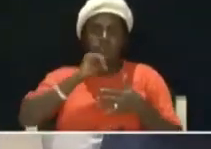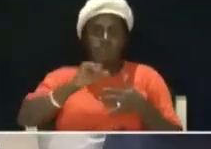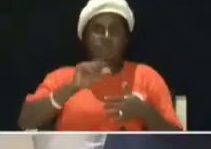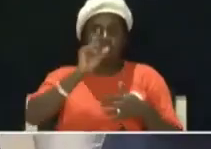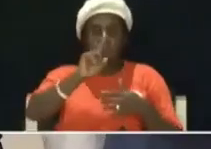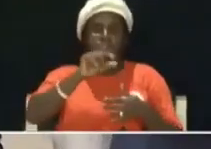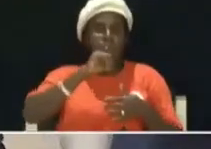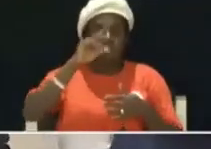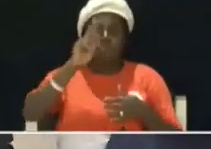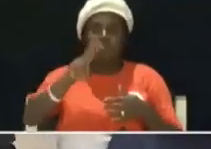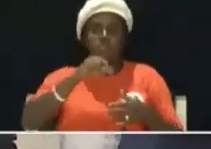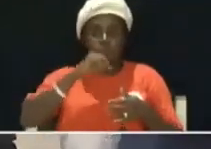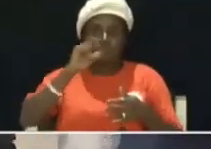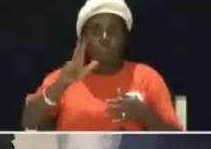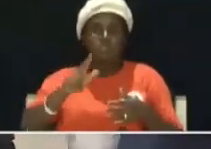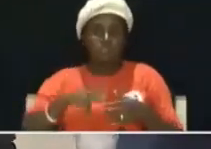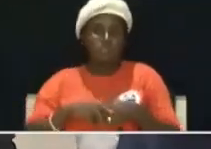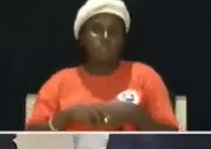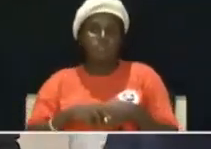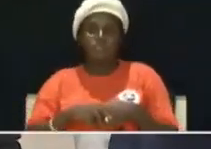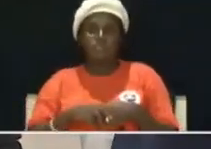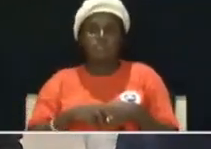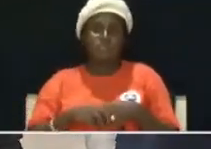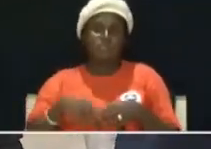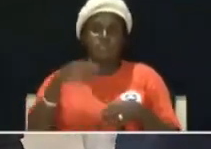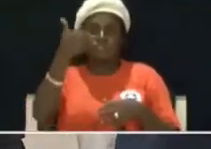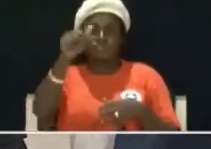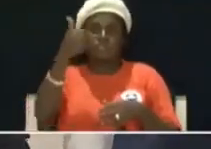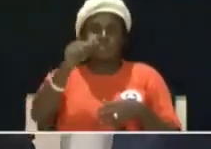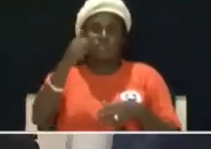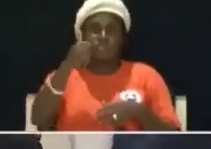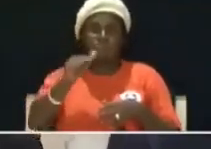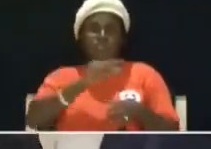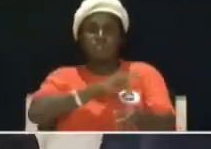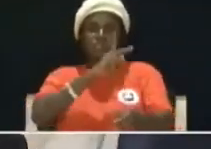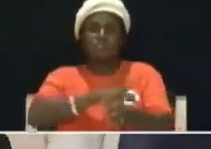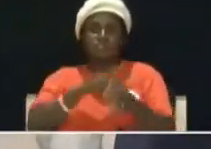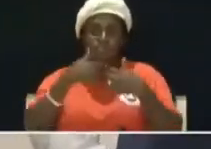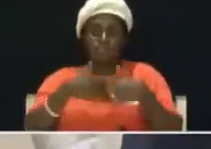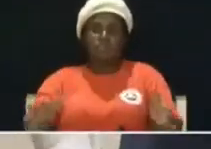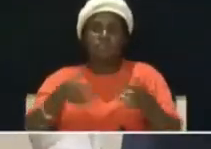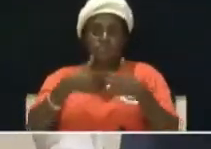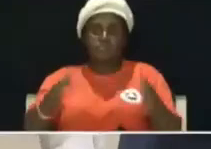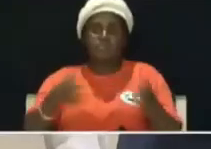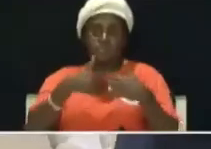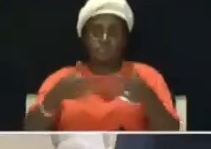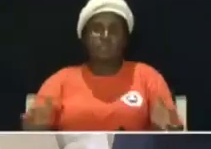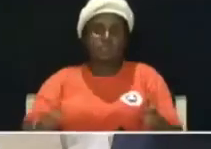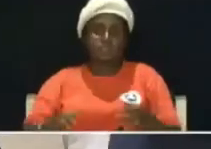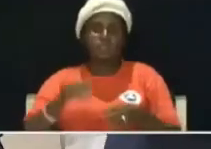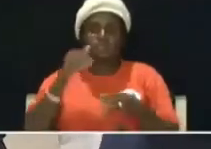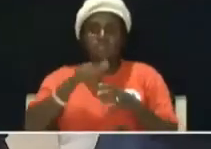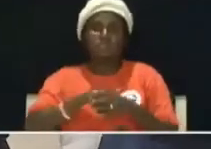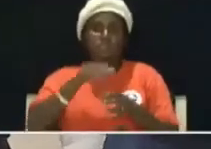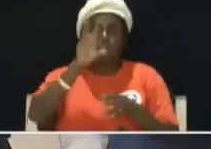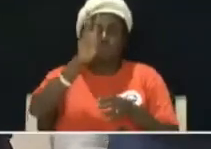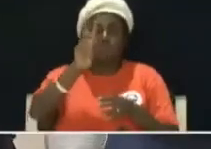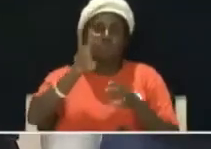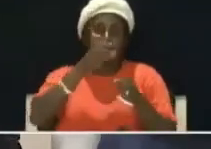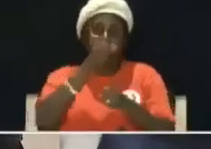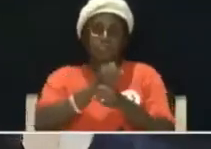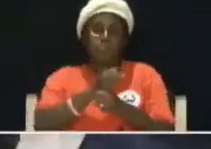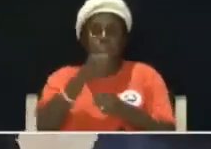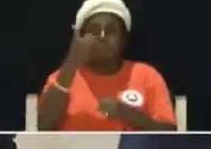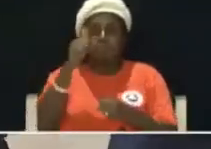not two, it is not three. 10 miscarriages. Within a period of 6 years, 10